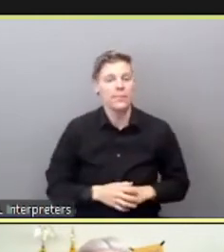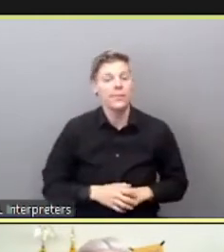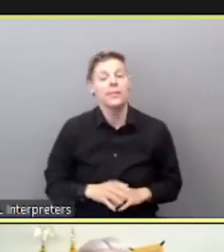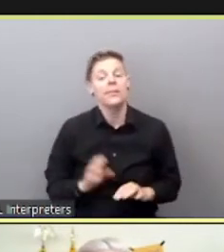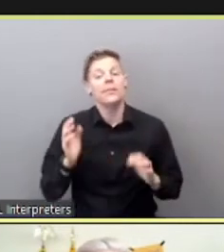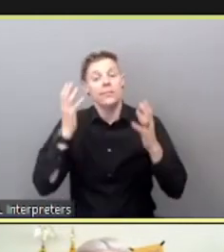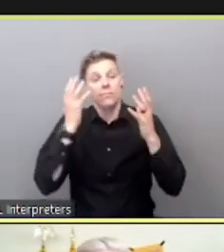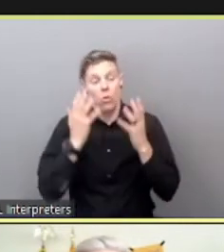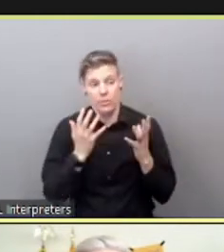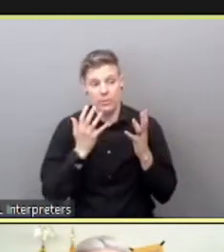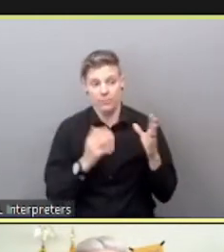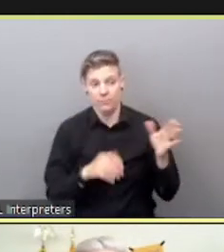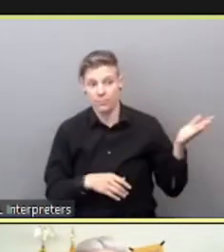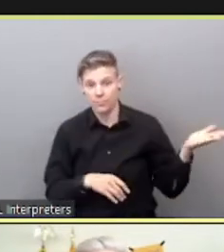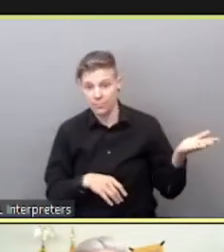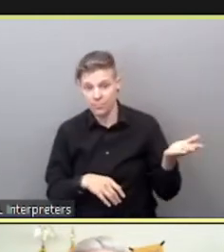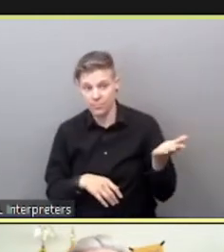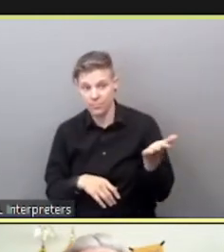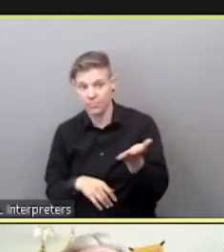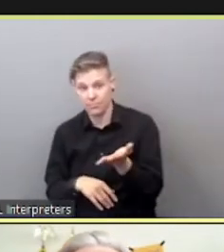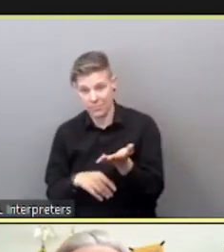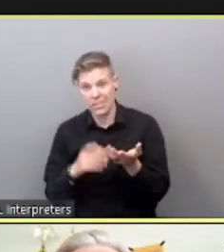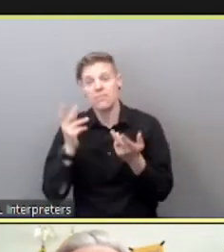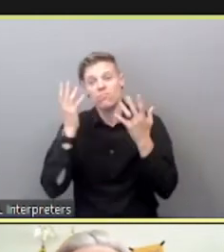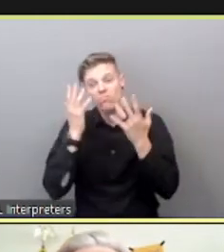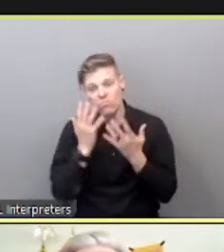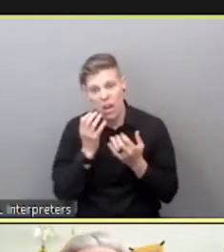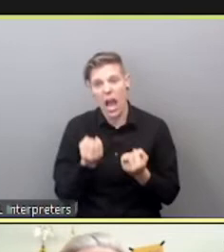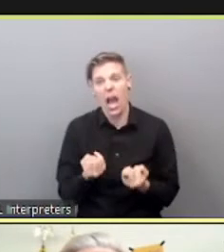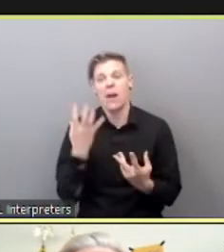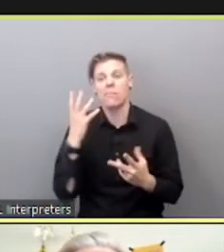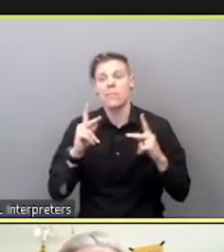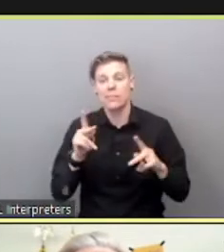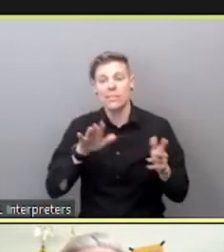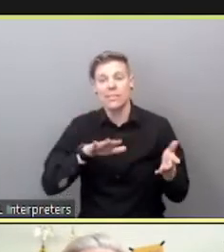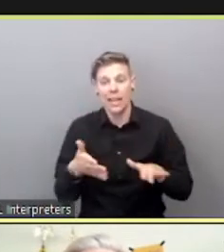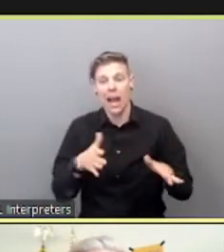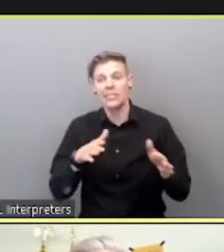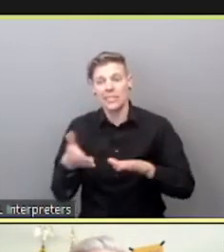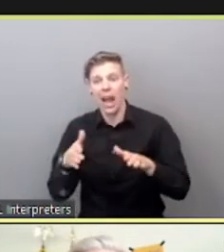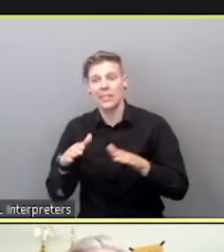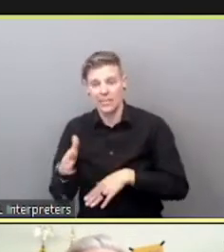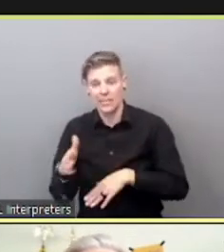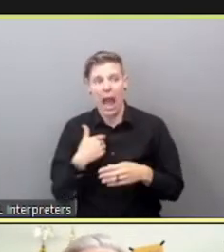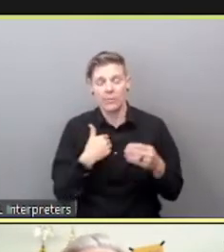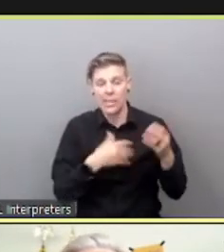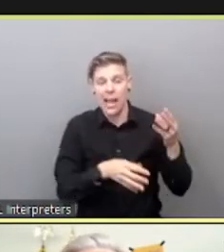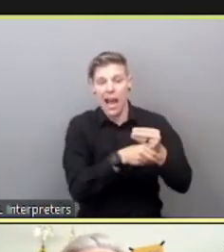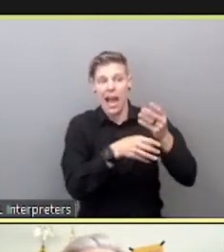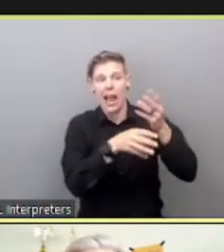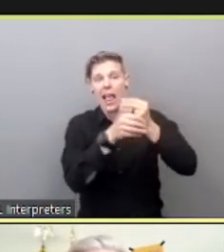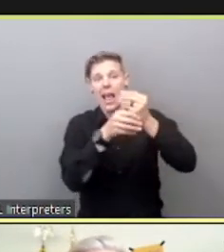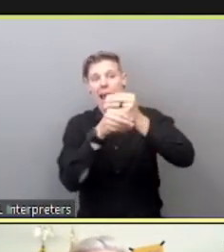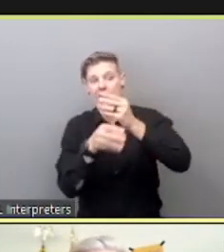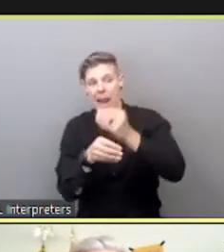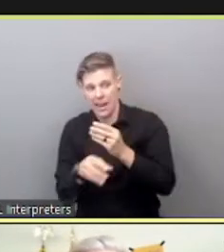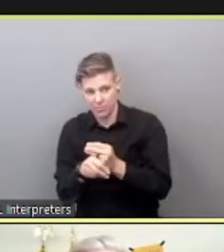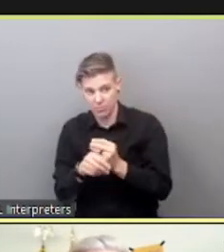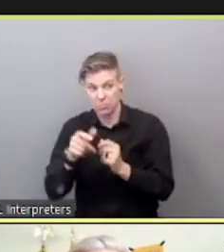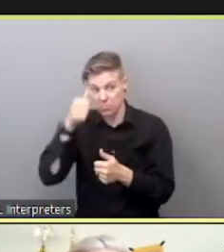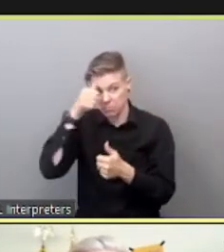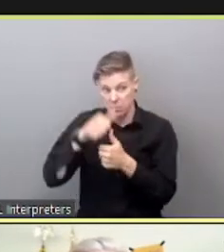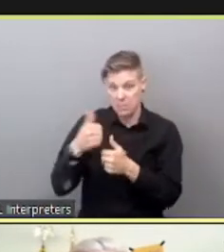of deaths continue to get added week to week. You will recall that August 23rd, when it was